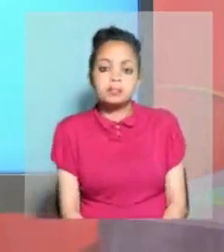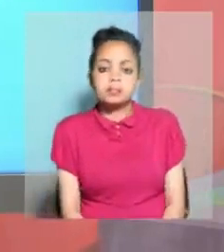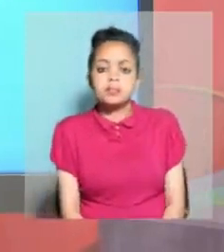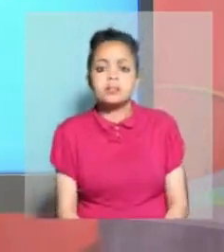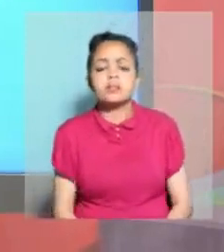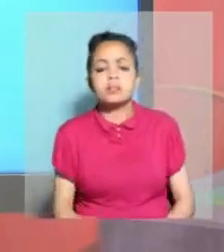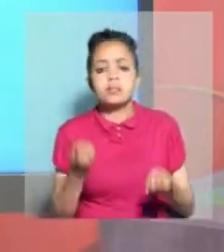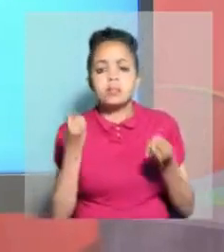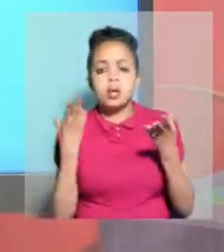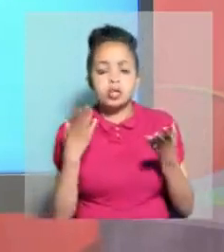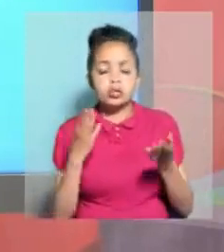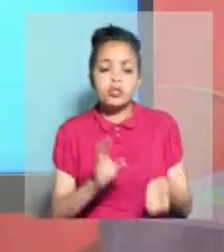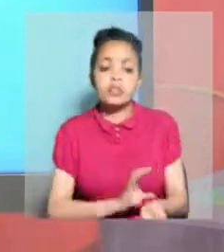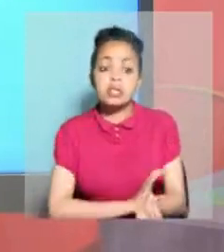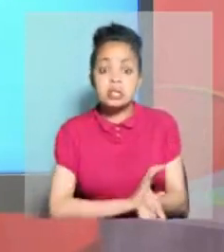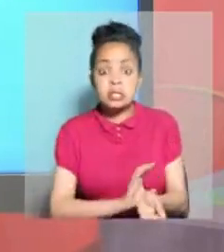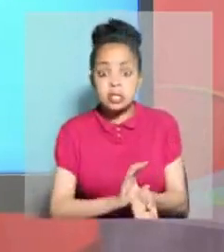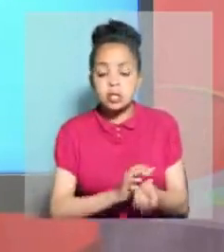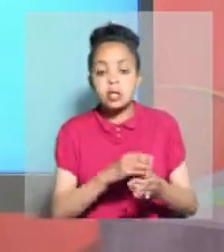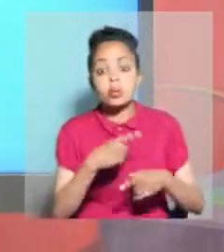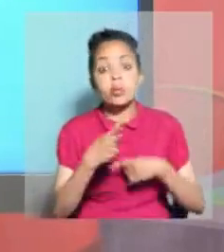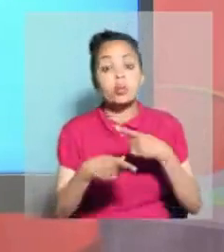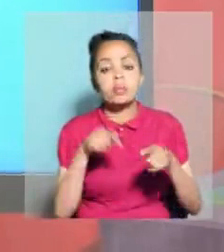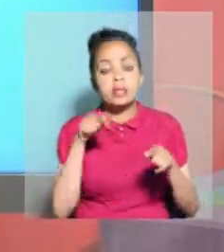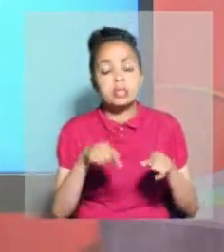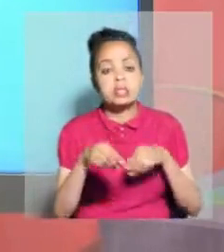Much of metabolic pathway of the cell can be regulated by this action.